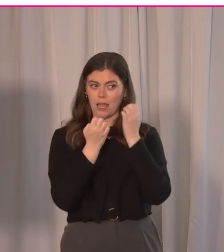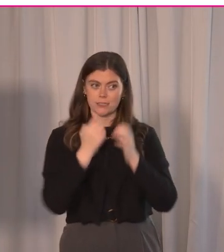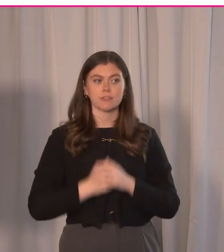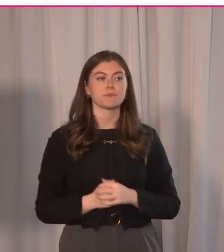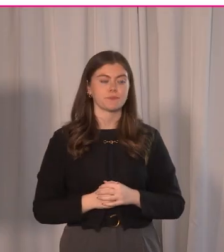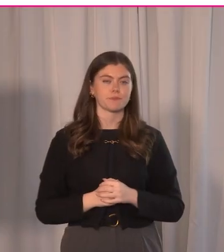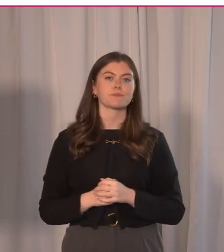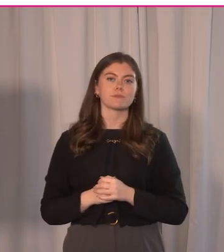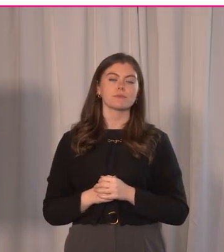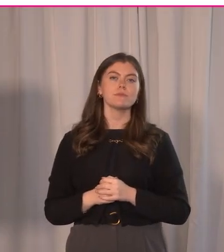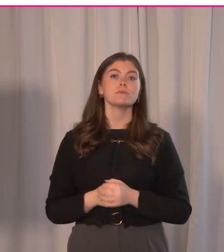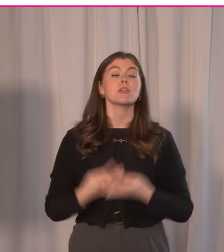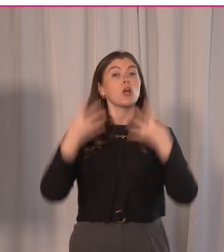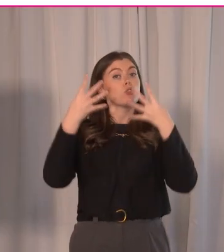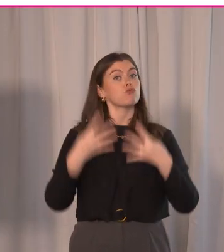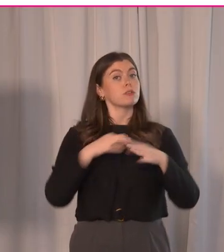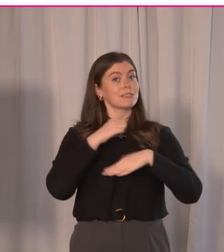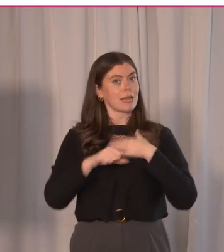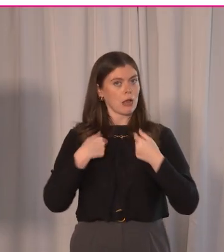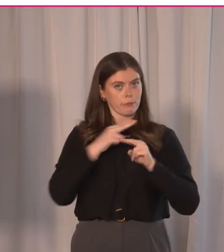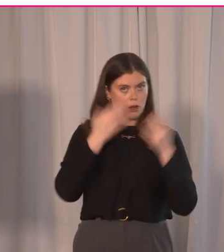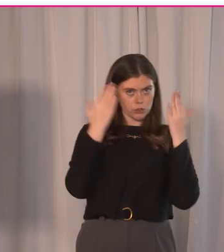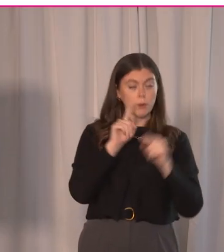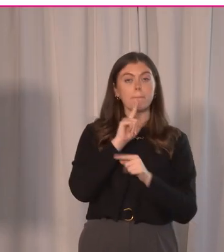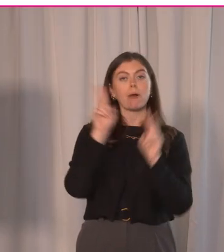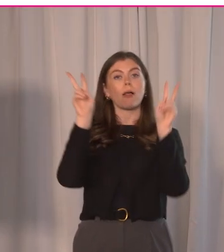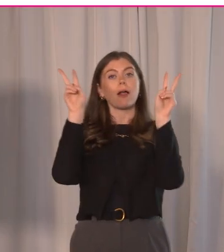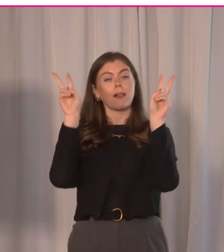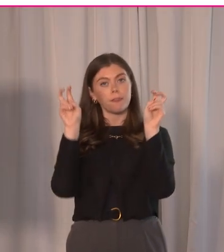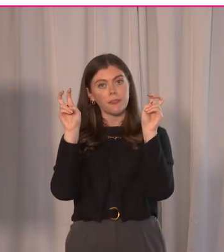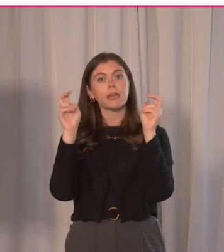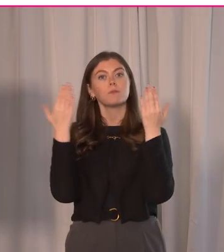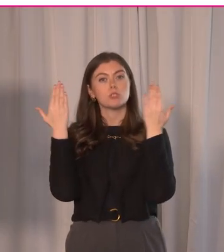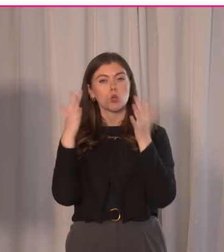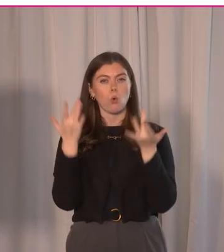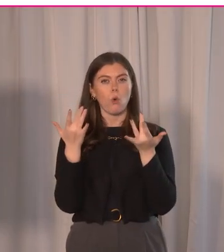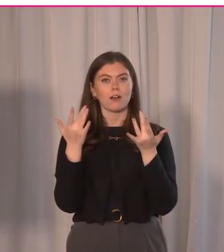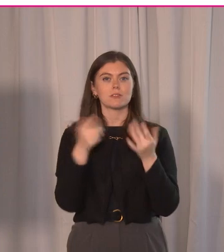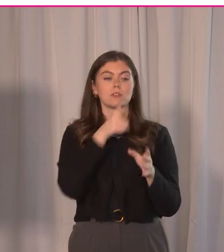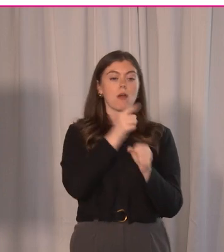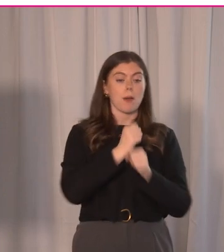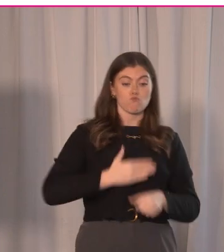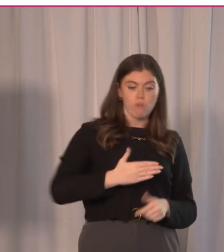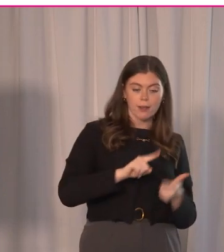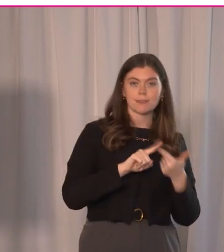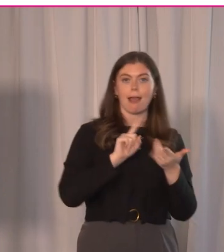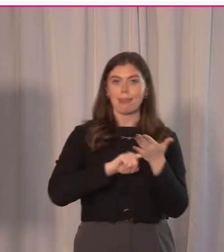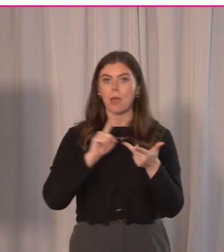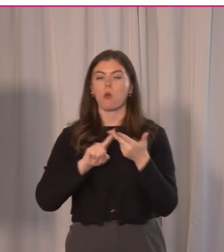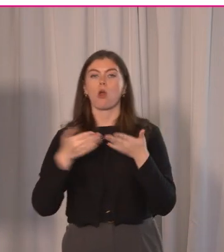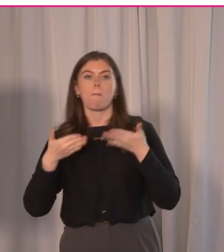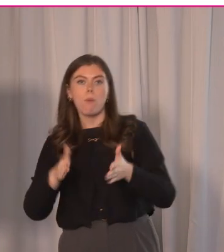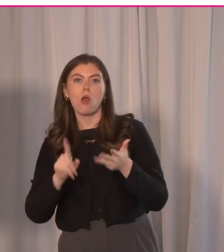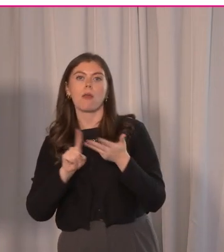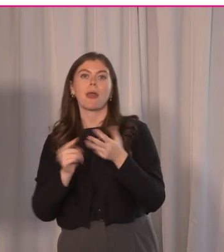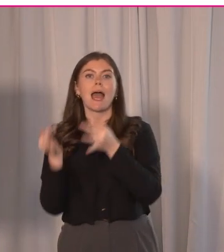findings today, I'm not presenting under the themes, I'm presenting along the continuum of pregnancy, labour, birth,